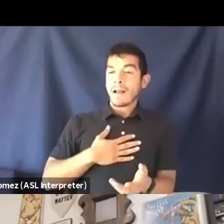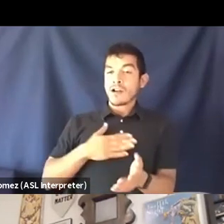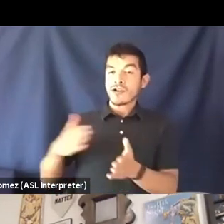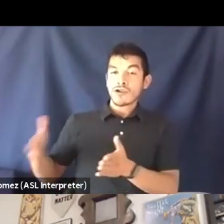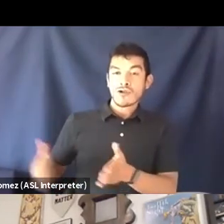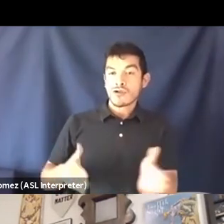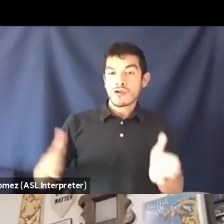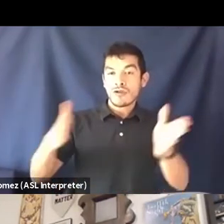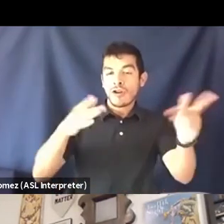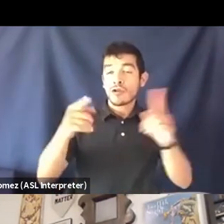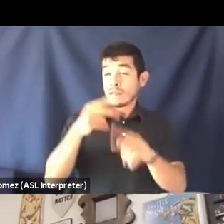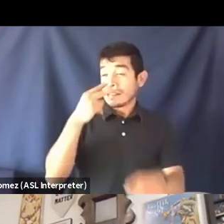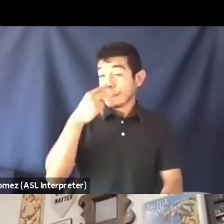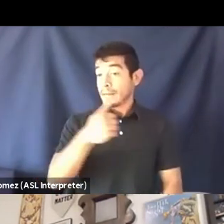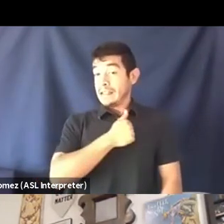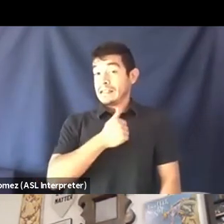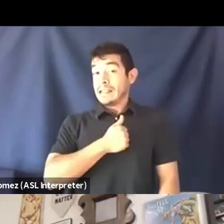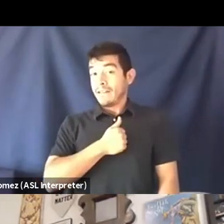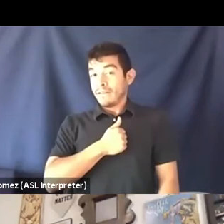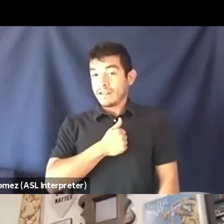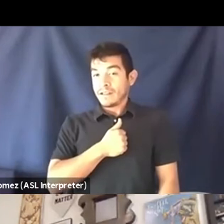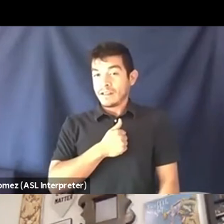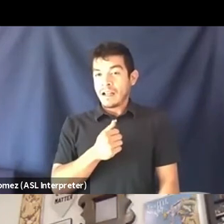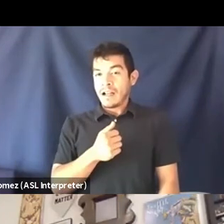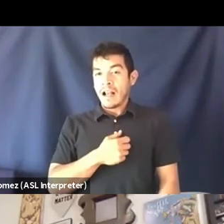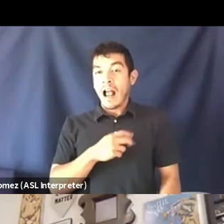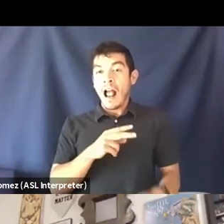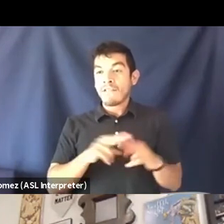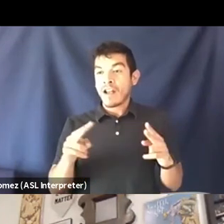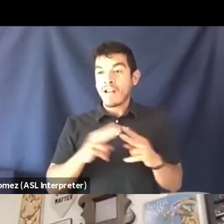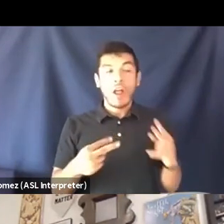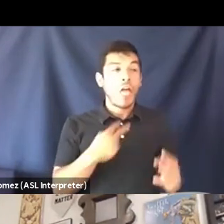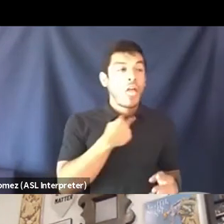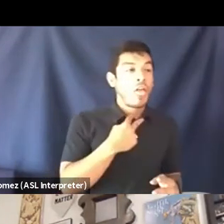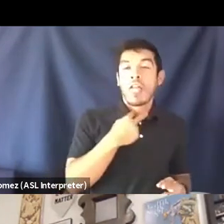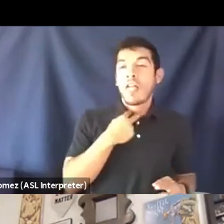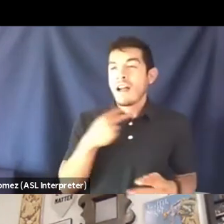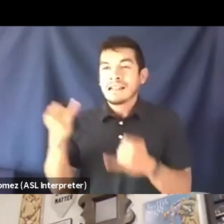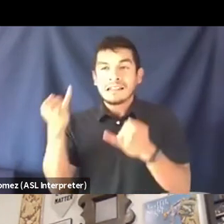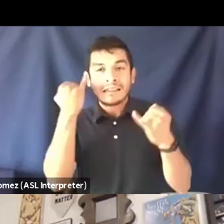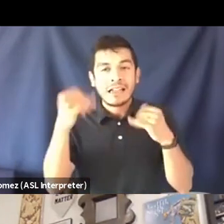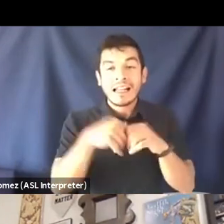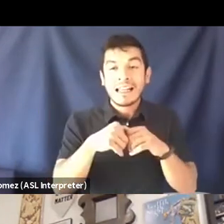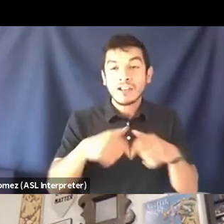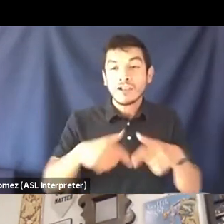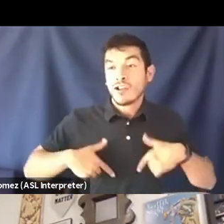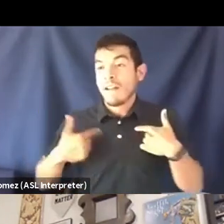to see myself. I've been so caught up in surviving, in